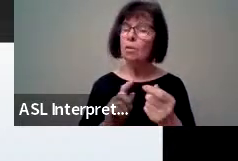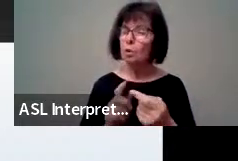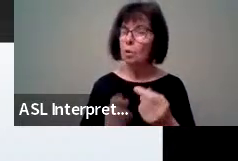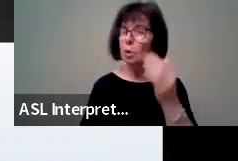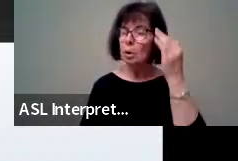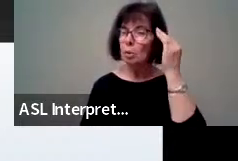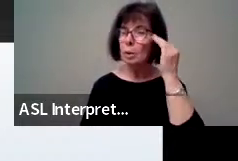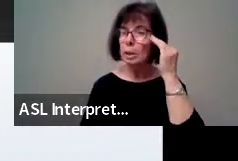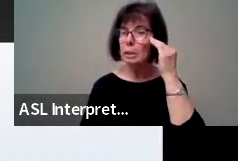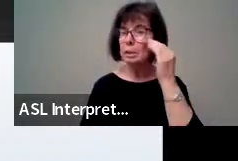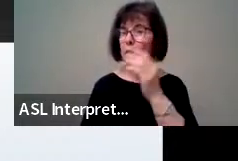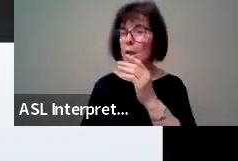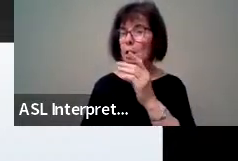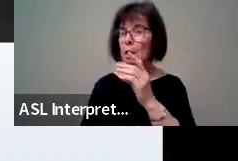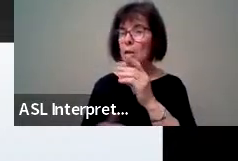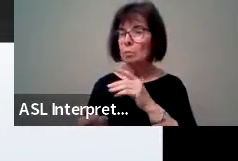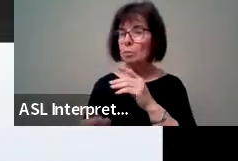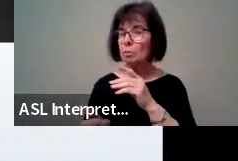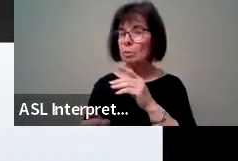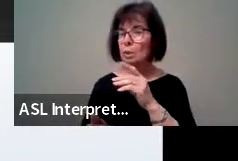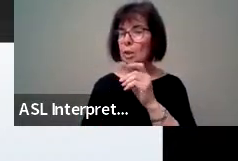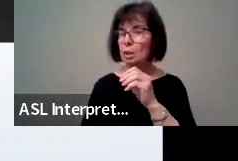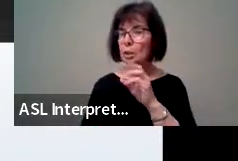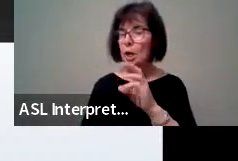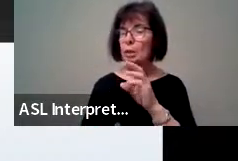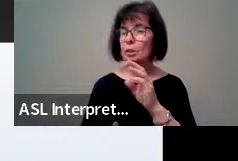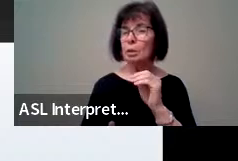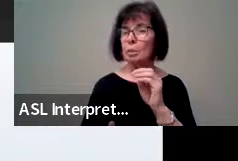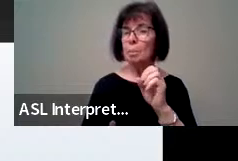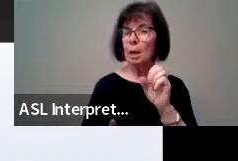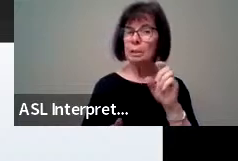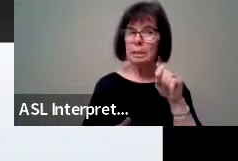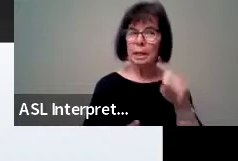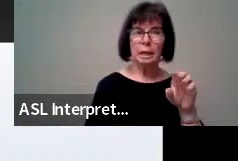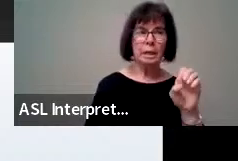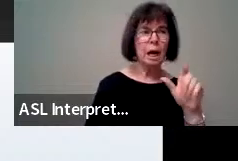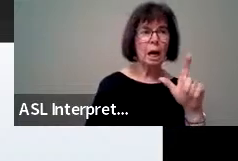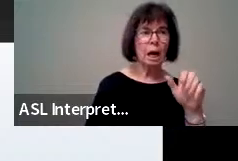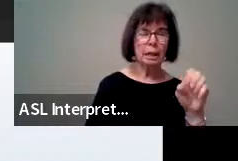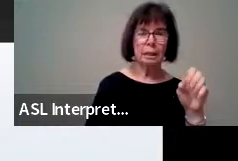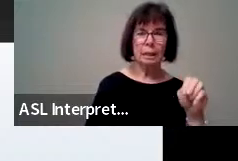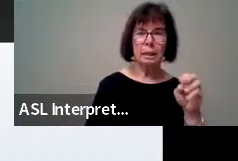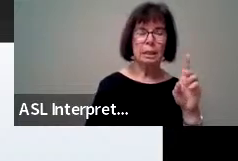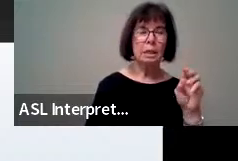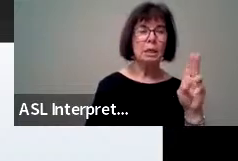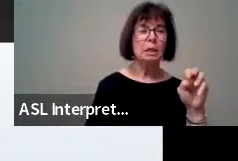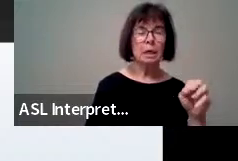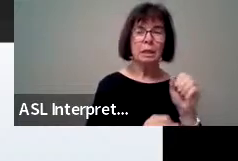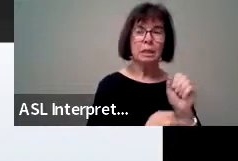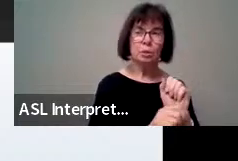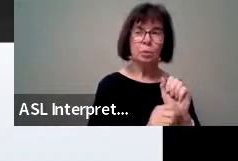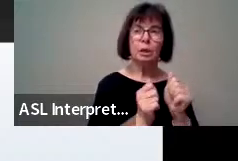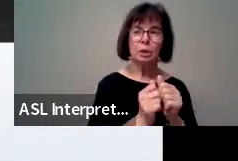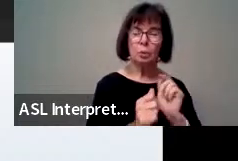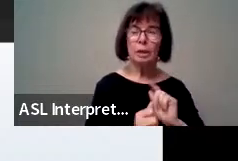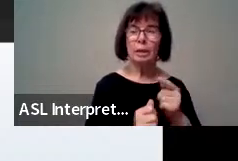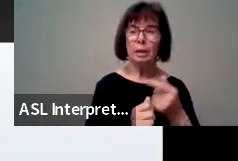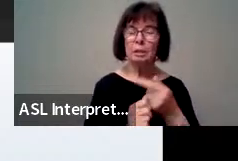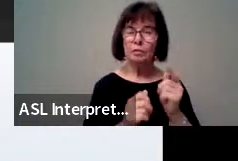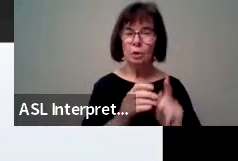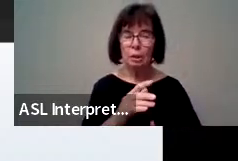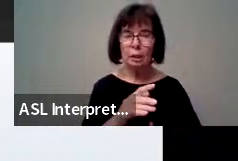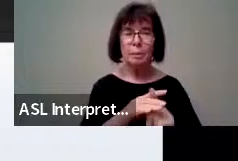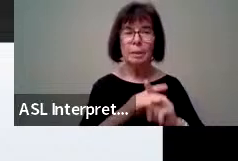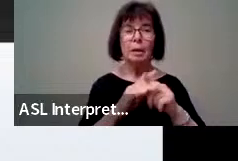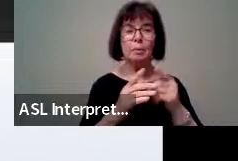as Dr. Moss mentioned, our Dr. Eileen Dunn is working with us on coming up with a new surveillance plan. We are looking at wastewater